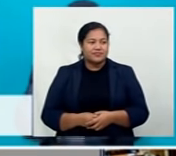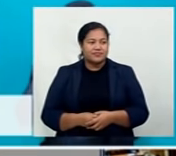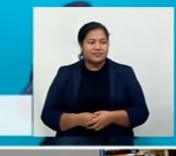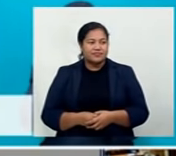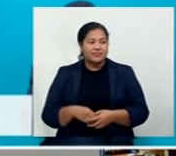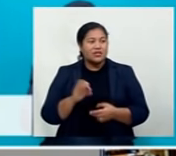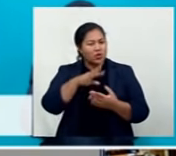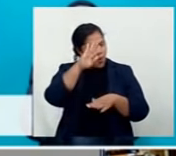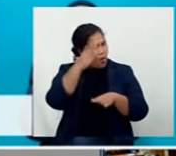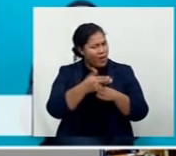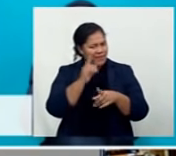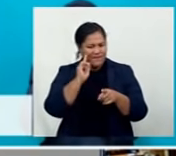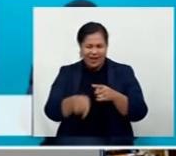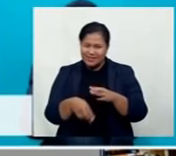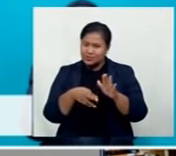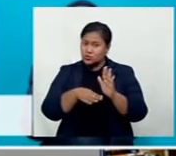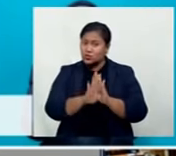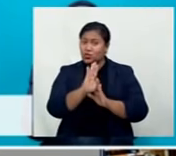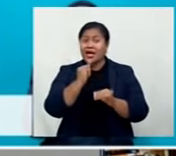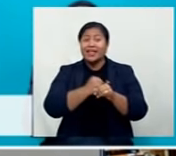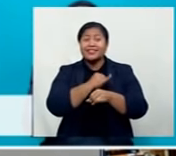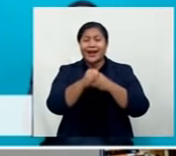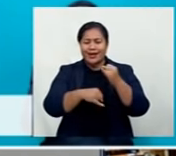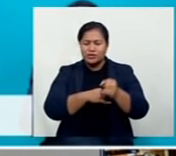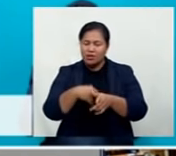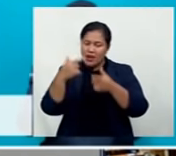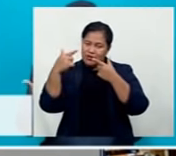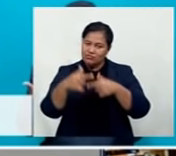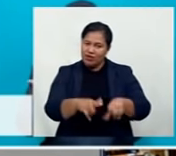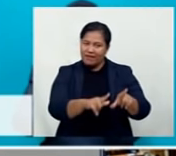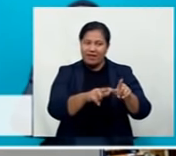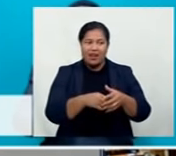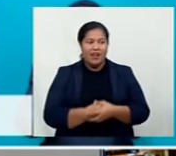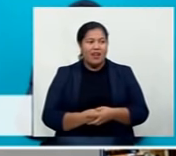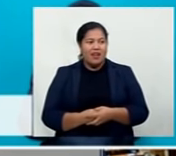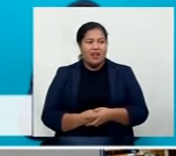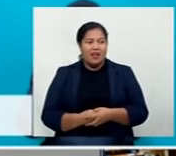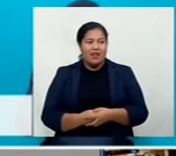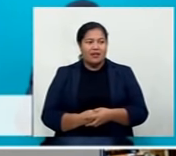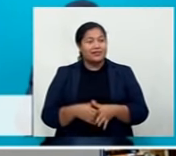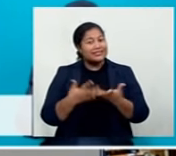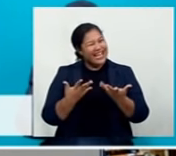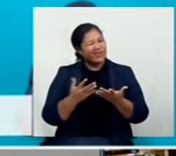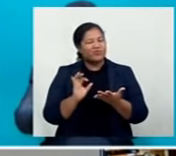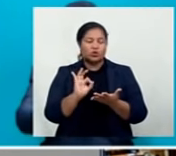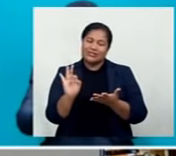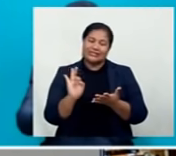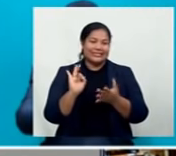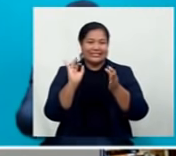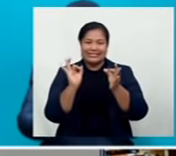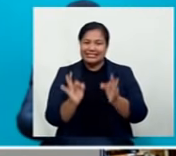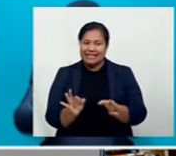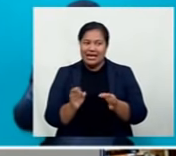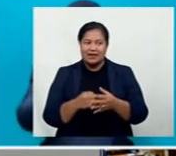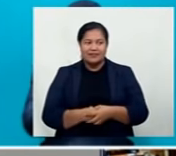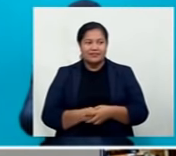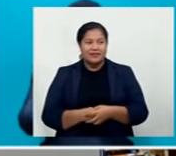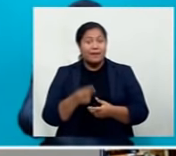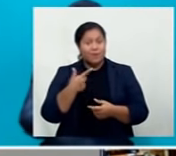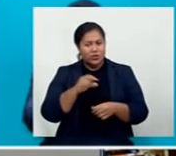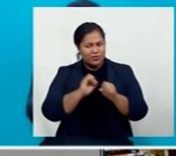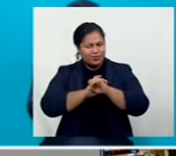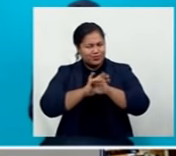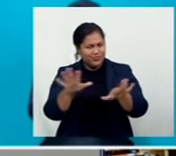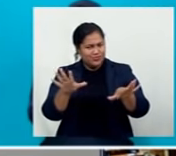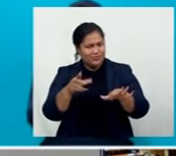swift recovery of international travel are now pinned on a silver bullet: the rapid and widespread